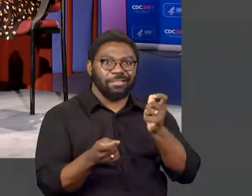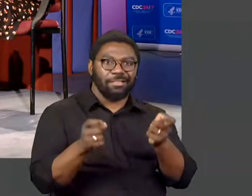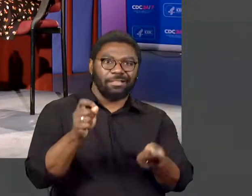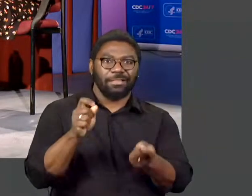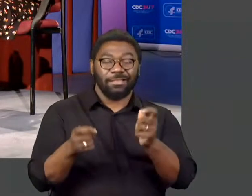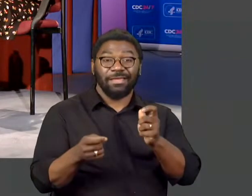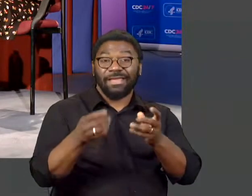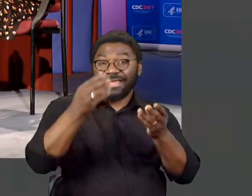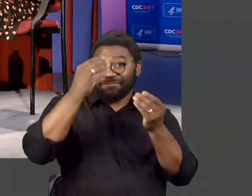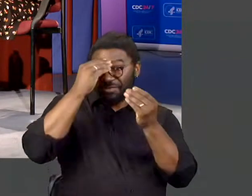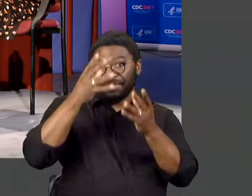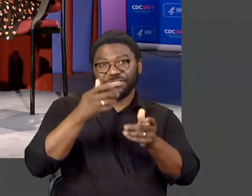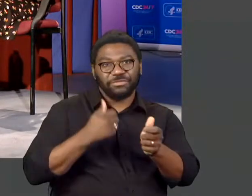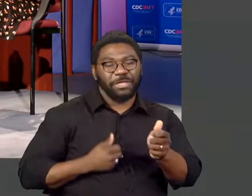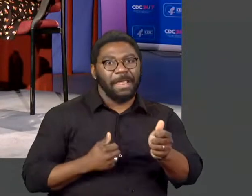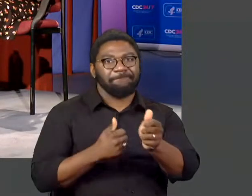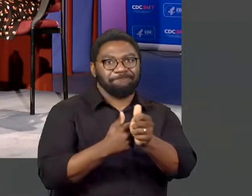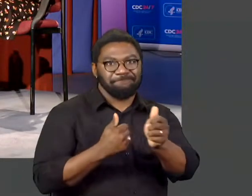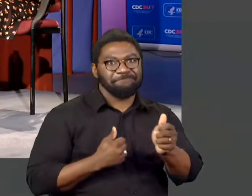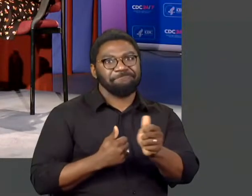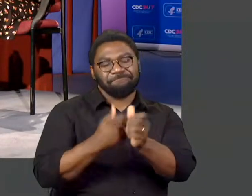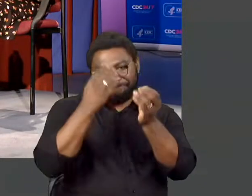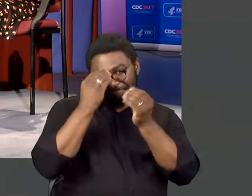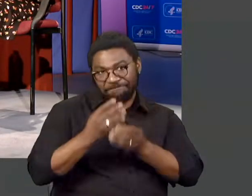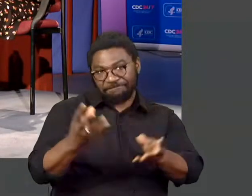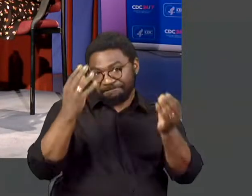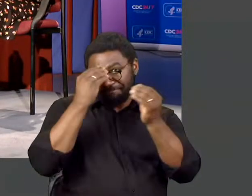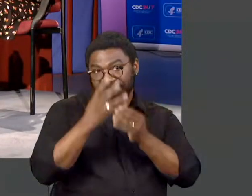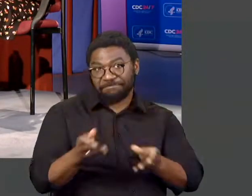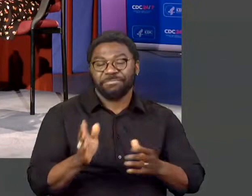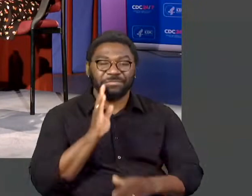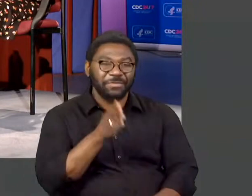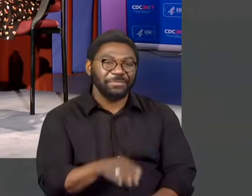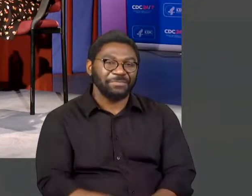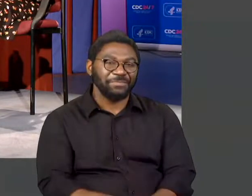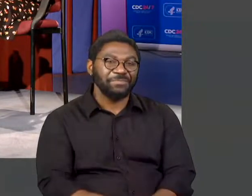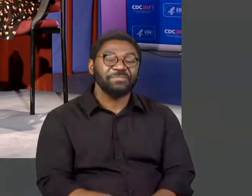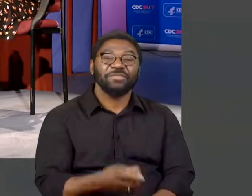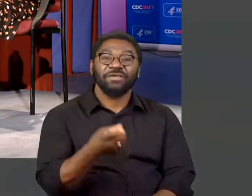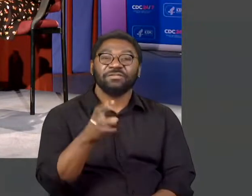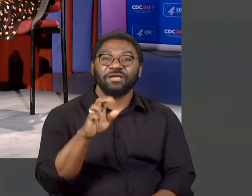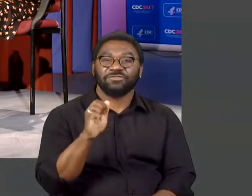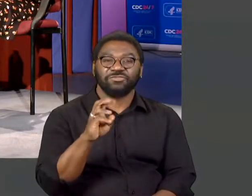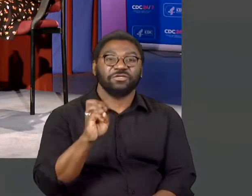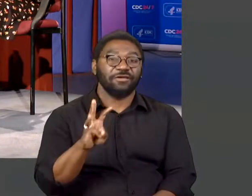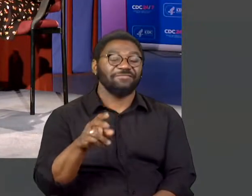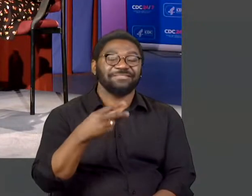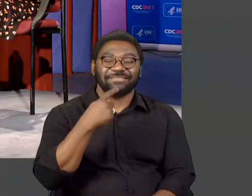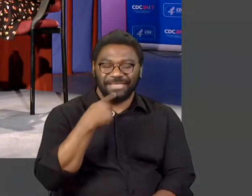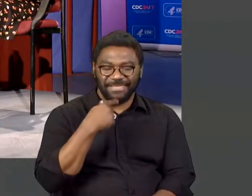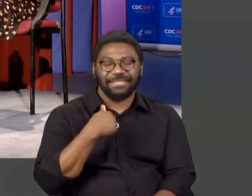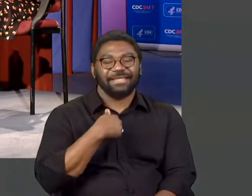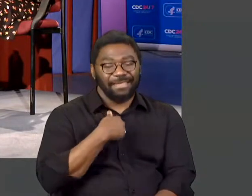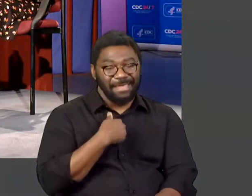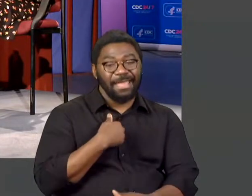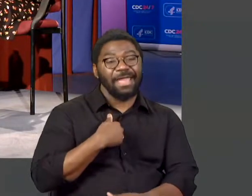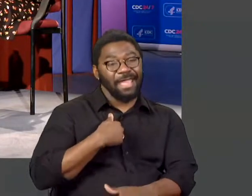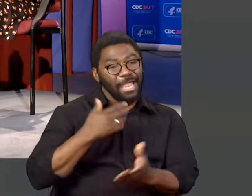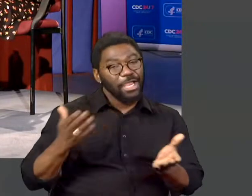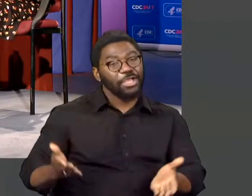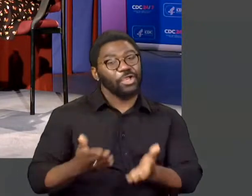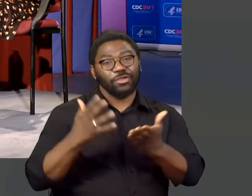updated as we continue to learn more. I encourage you, as Dr. Shah said, to visit our federal agency